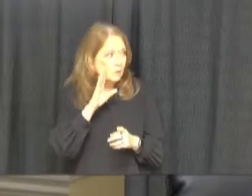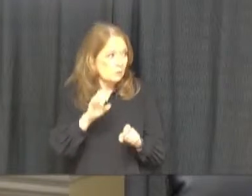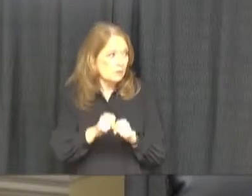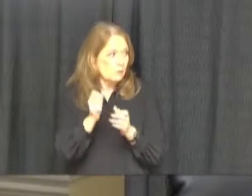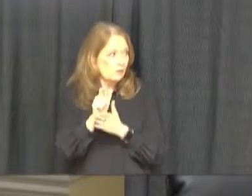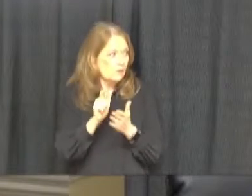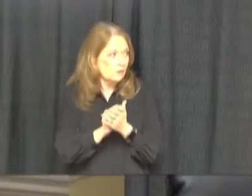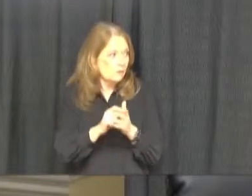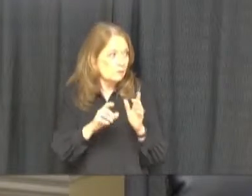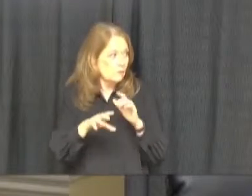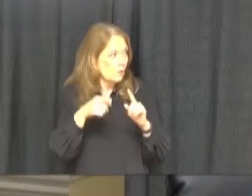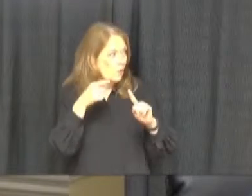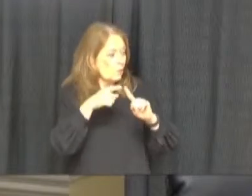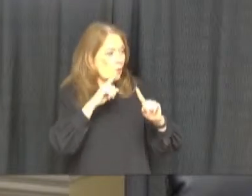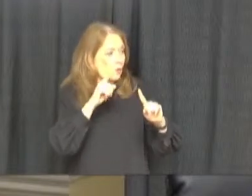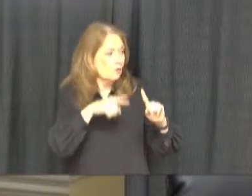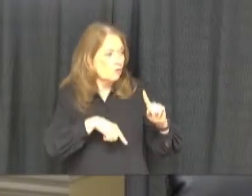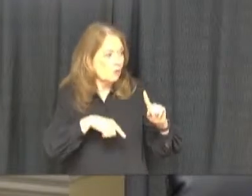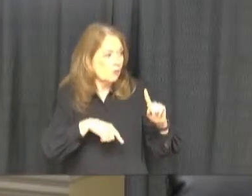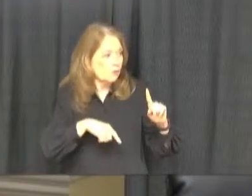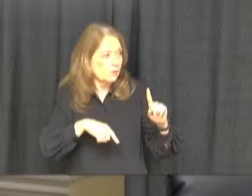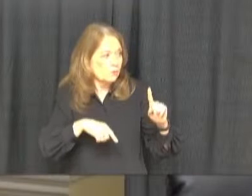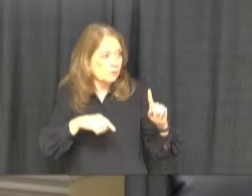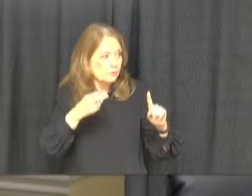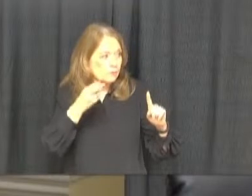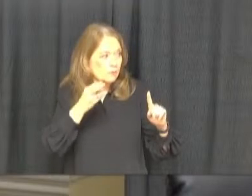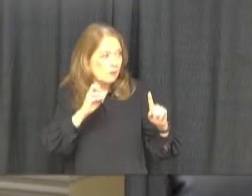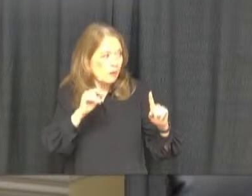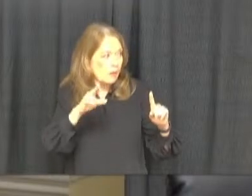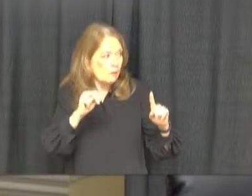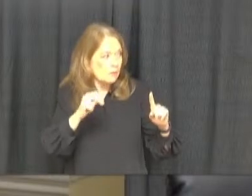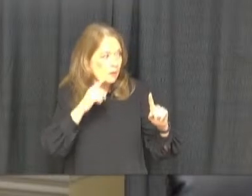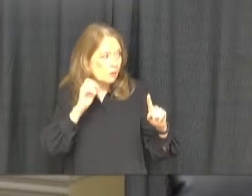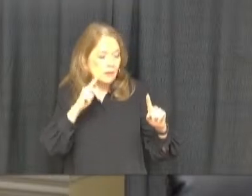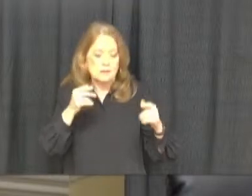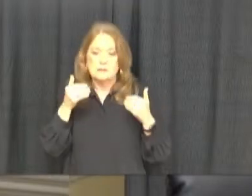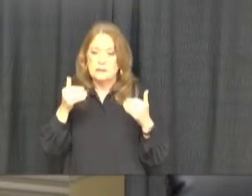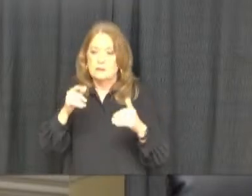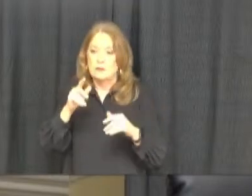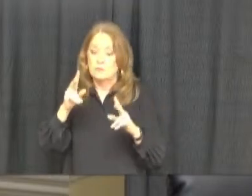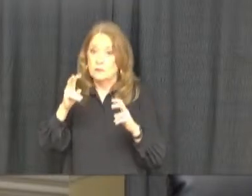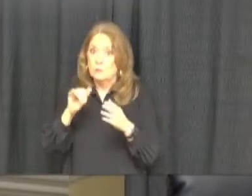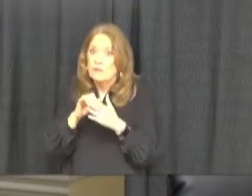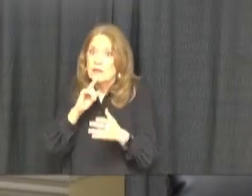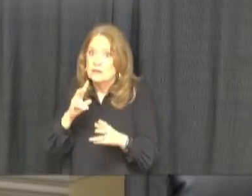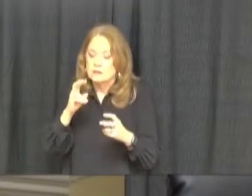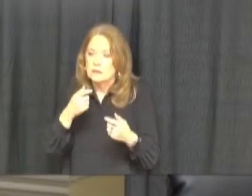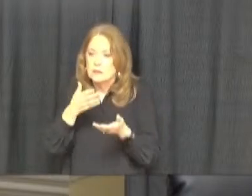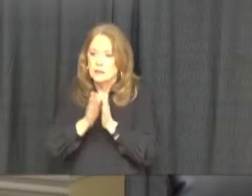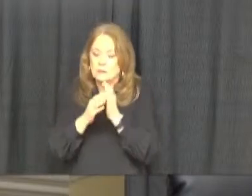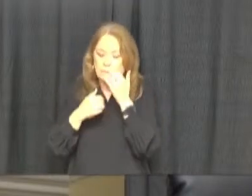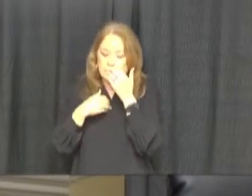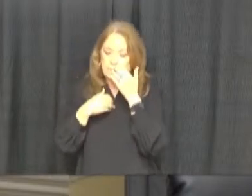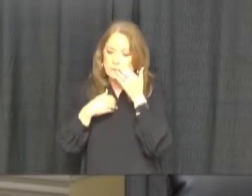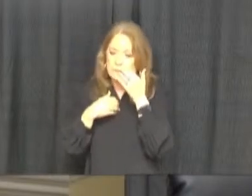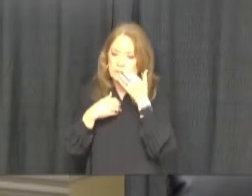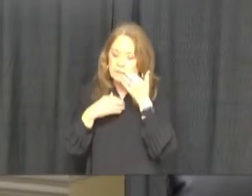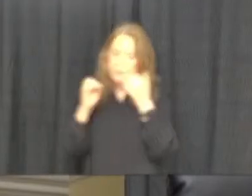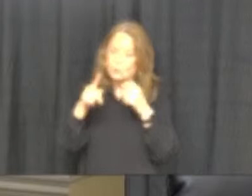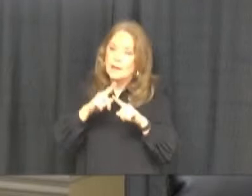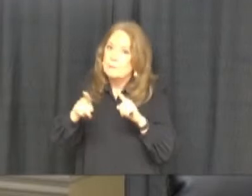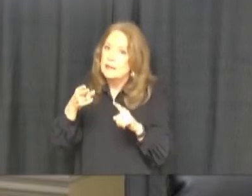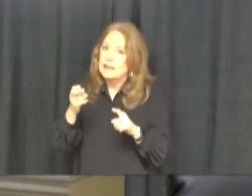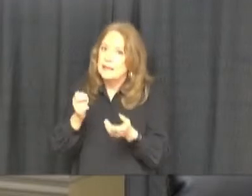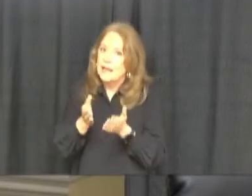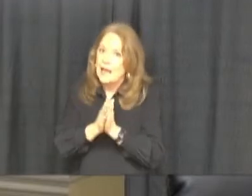Yes, you're recognized. We're not in the regular. Okay, let's get on the topic. Let's complete your questions. Okay, but